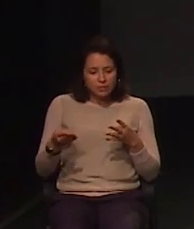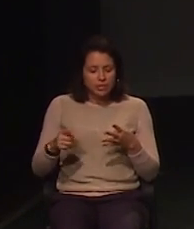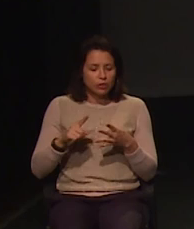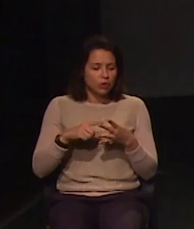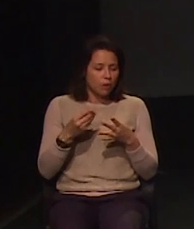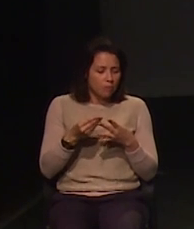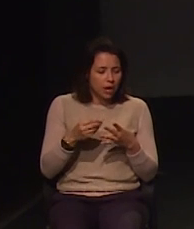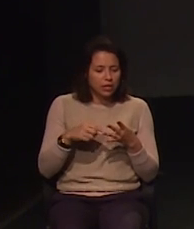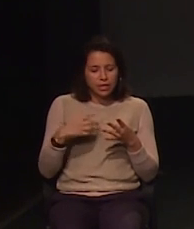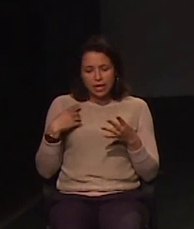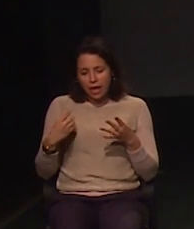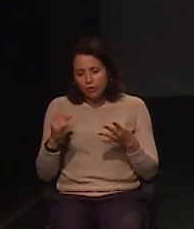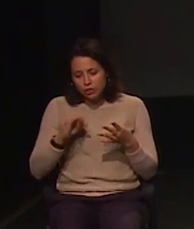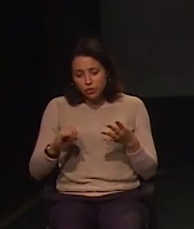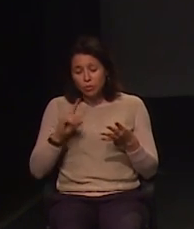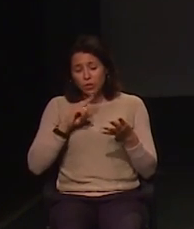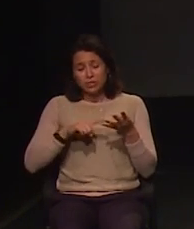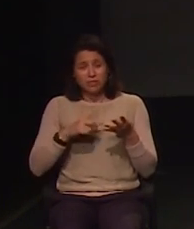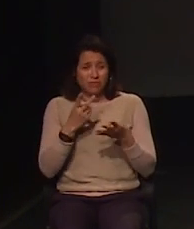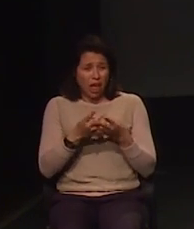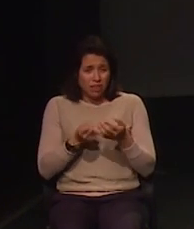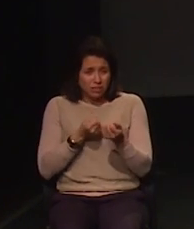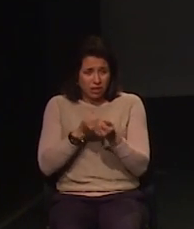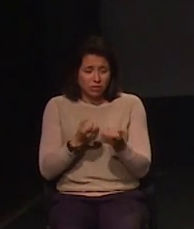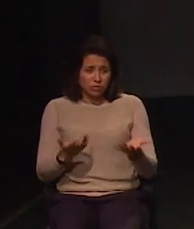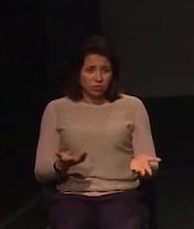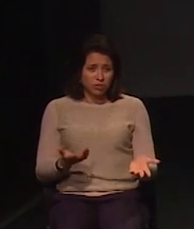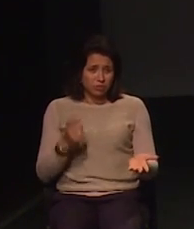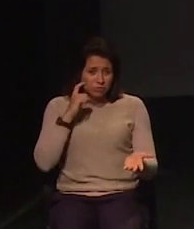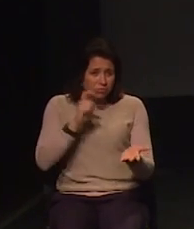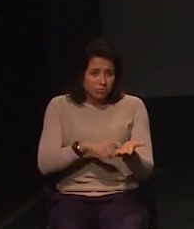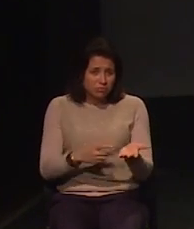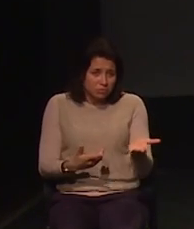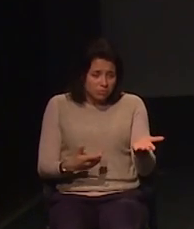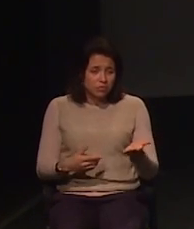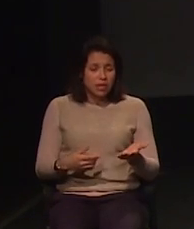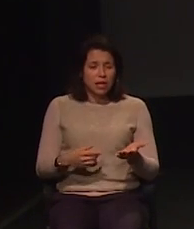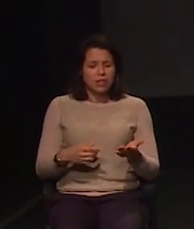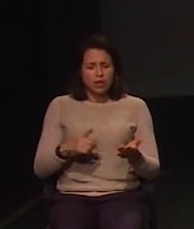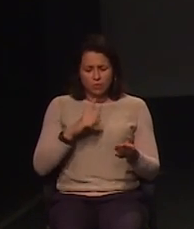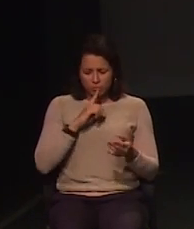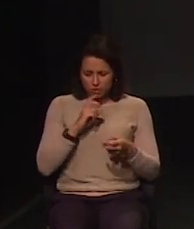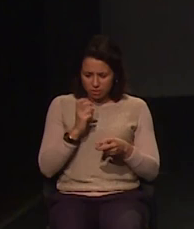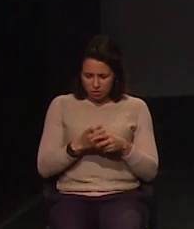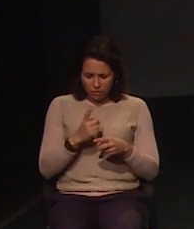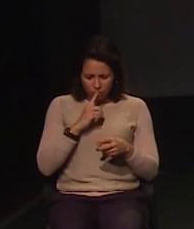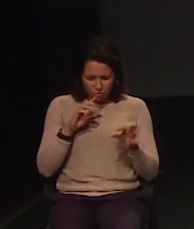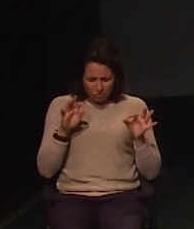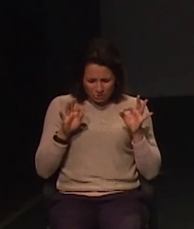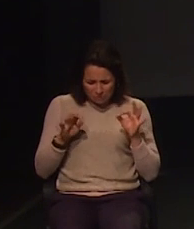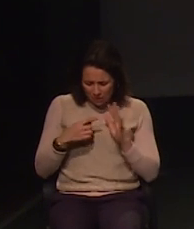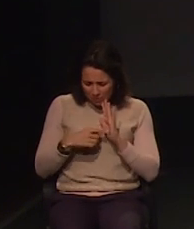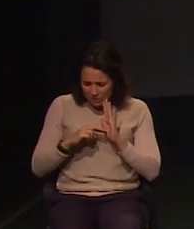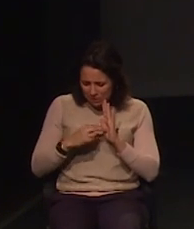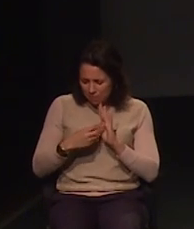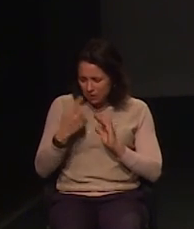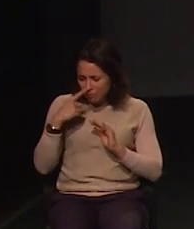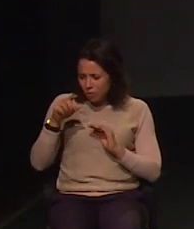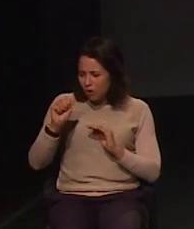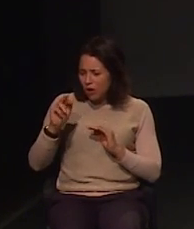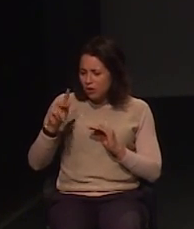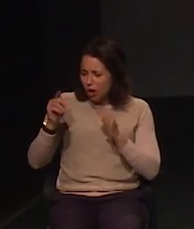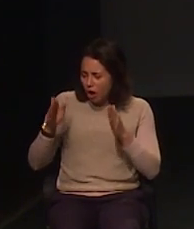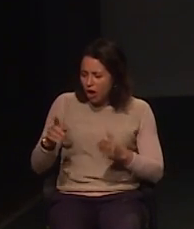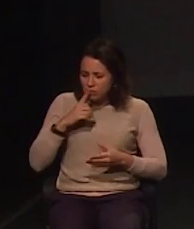that, was validation, which is the trickiest one to actually wrap your head around, because what does that mean for that artist? Is it